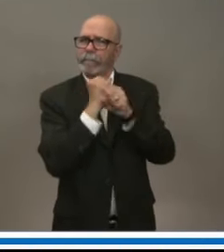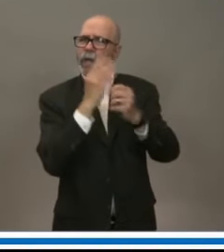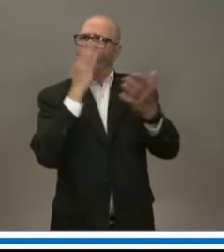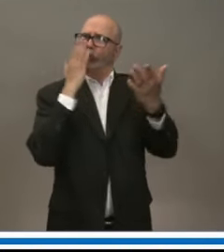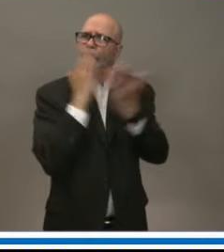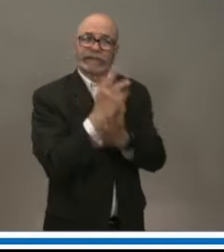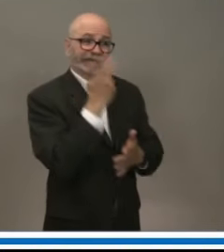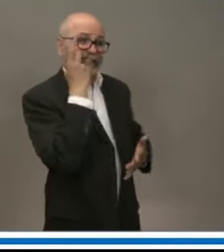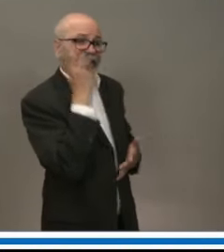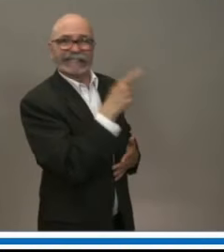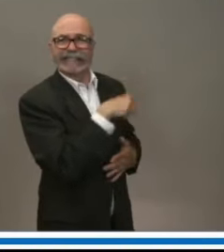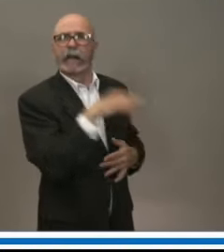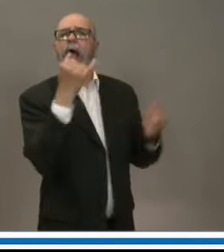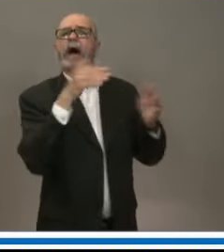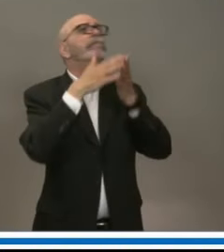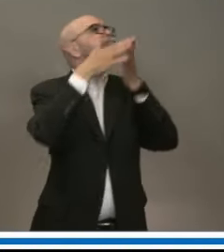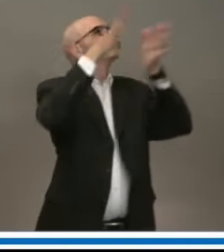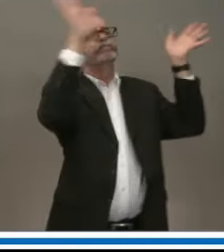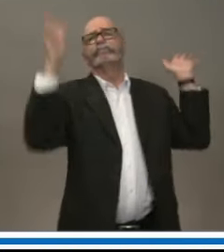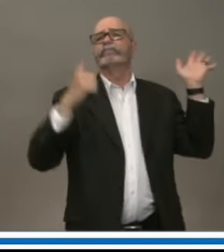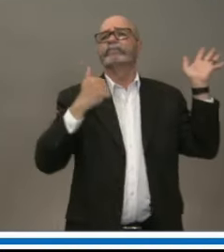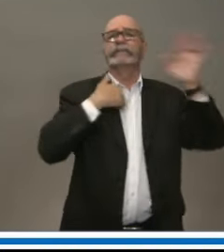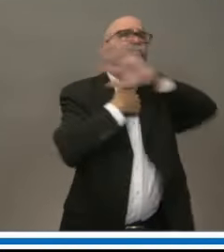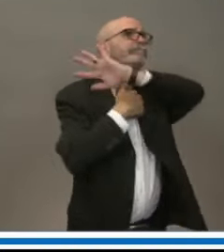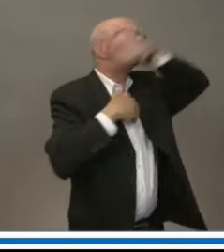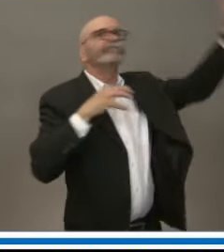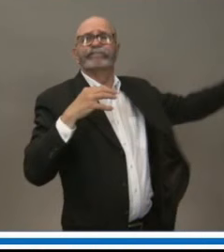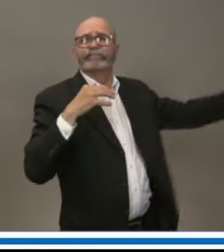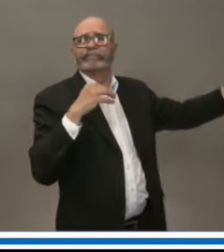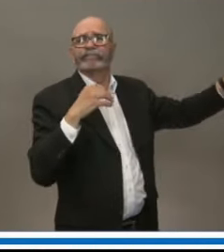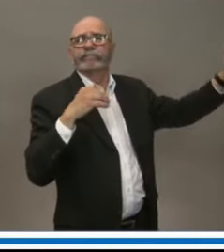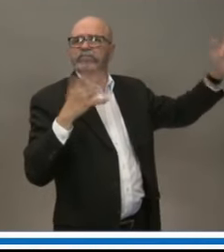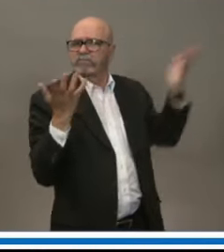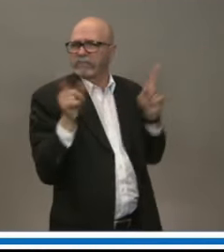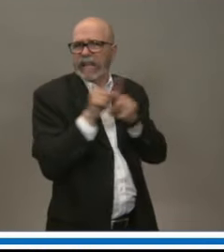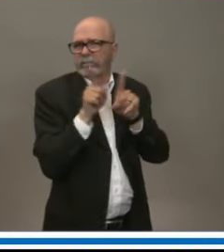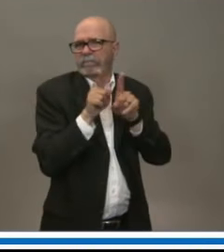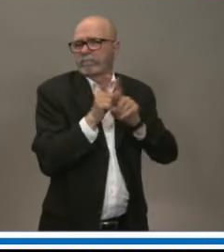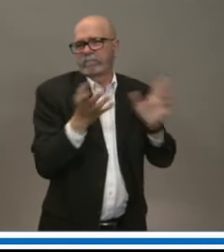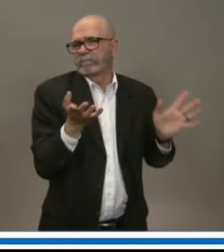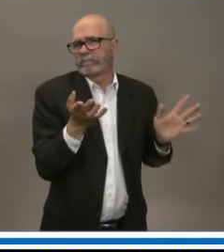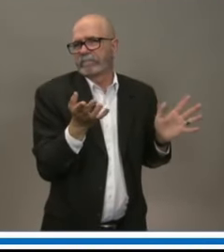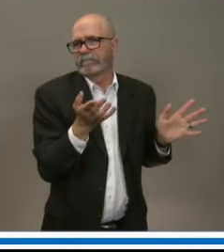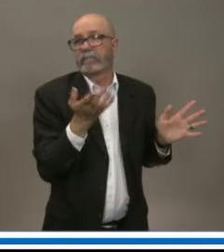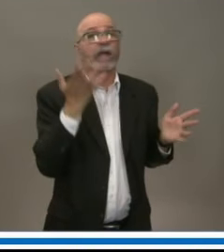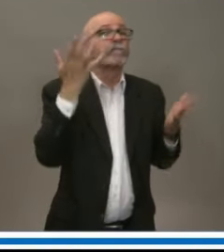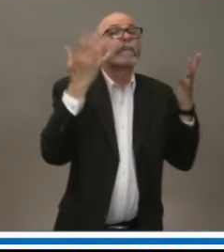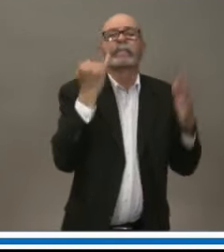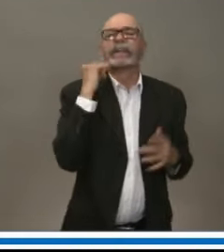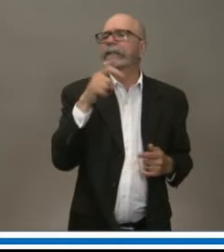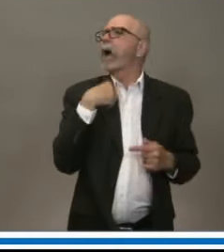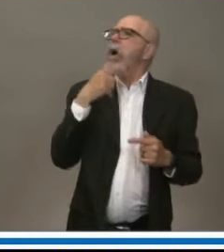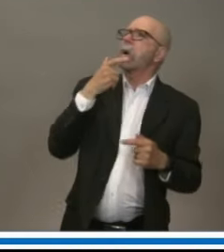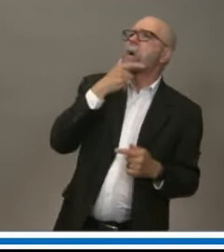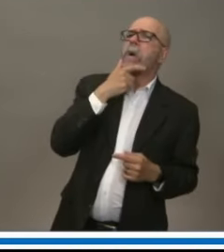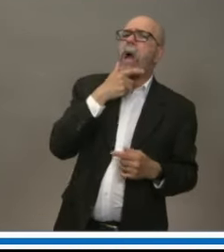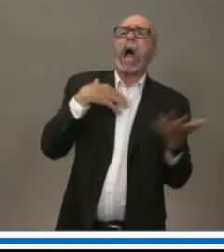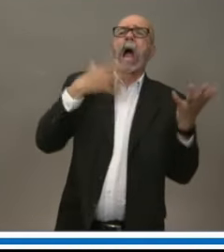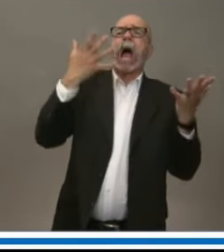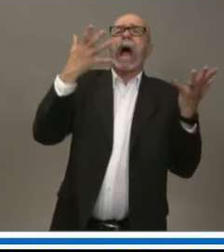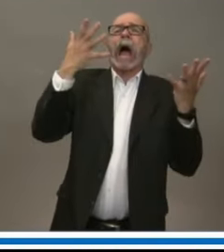jurisdictions, quite frankly, people who, when it came to equipment, had used a lot of it on the front end of this virus